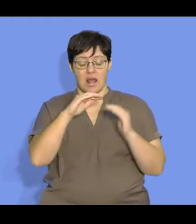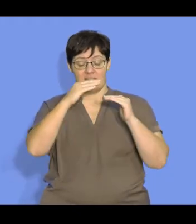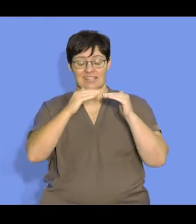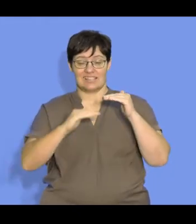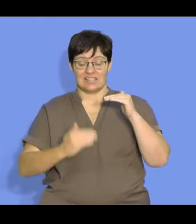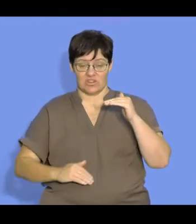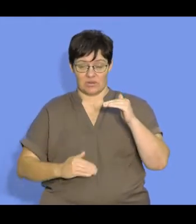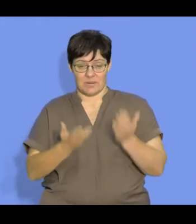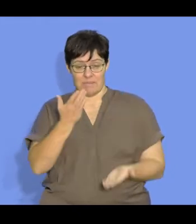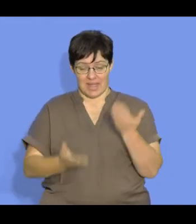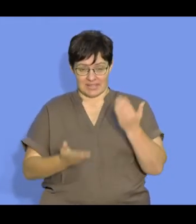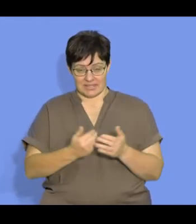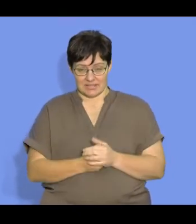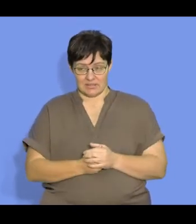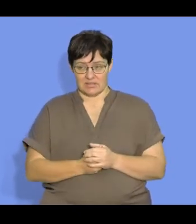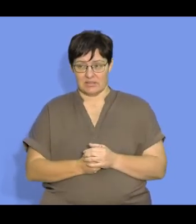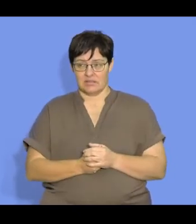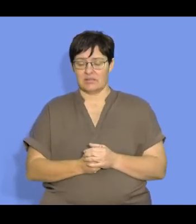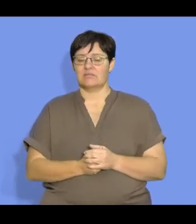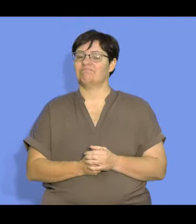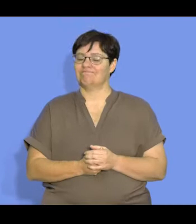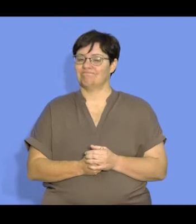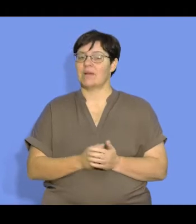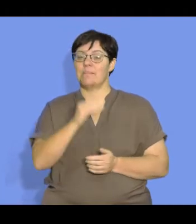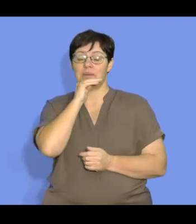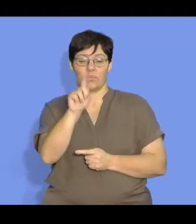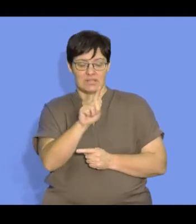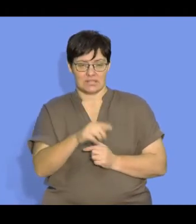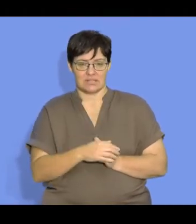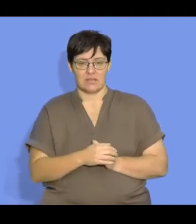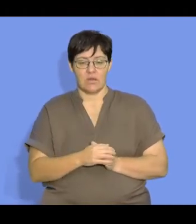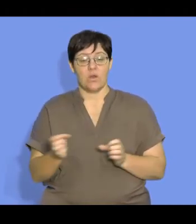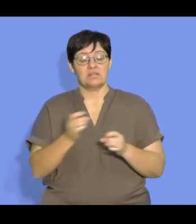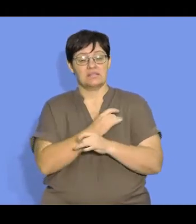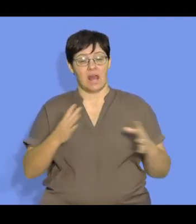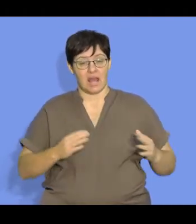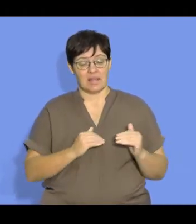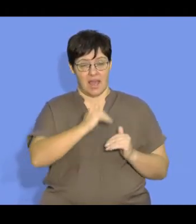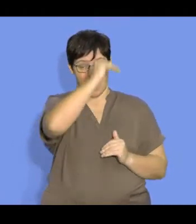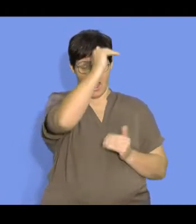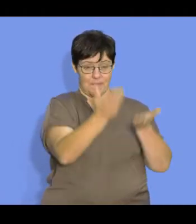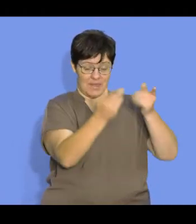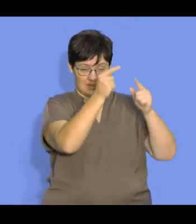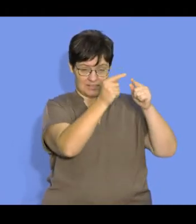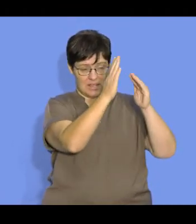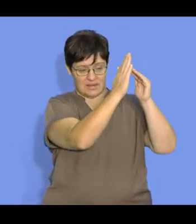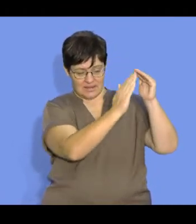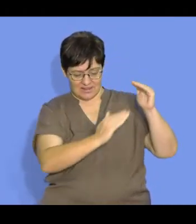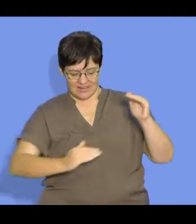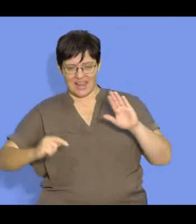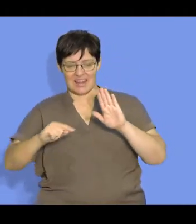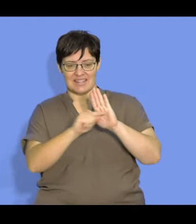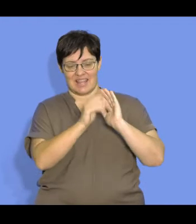decrease in mass, it actually means that we start off at a high mass, because at